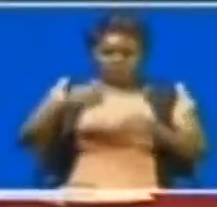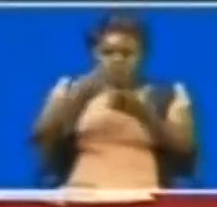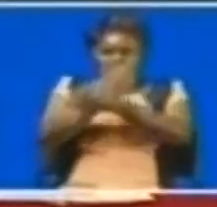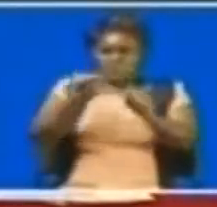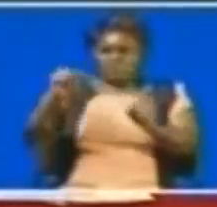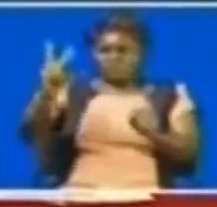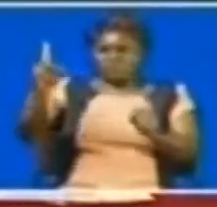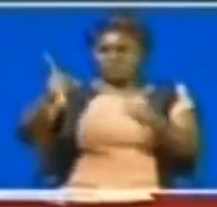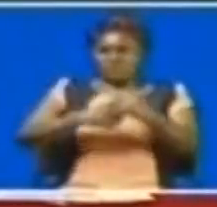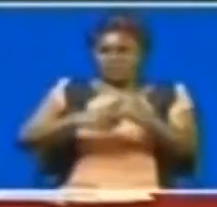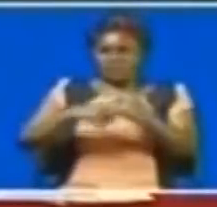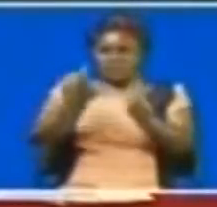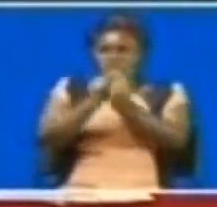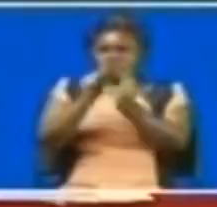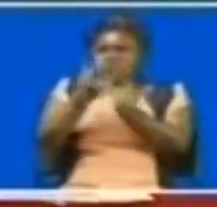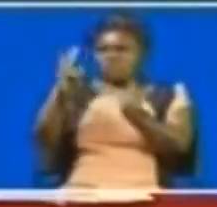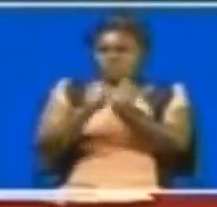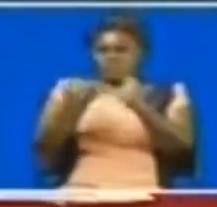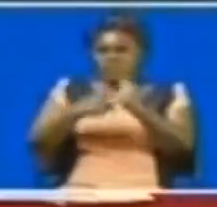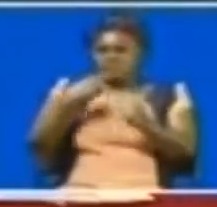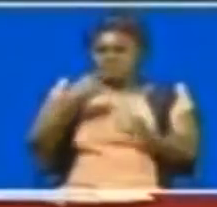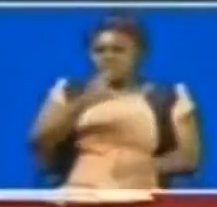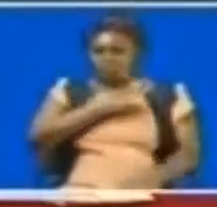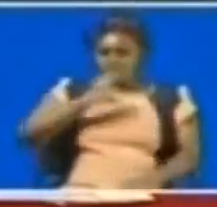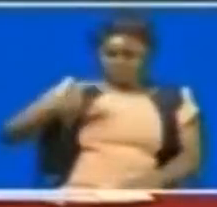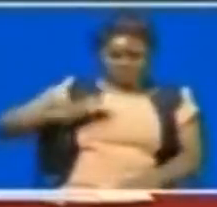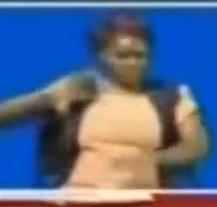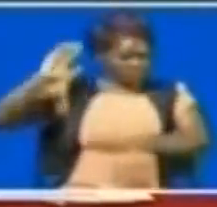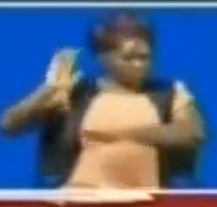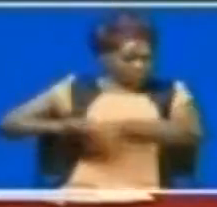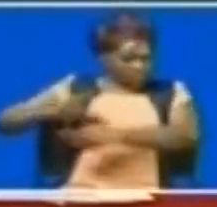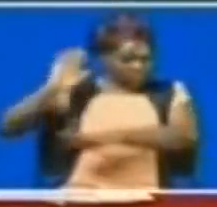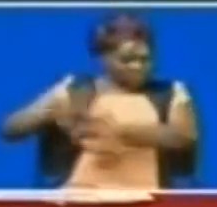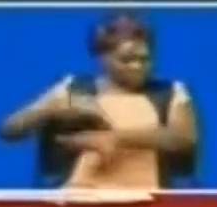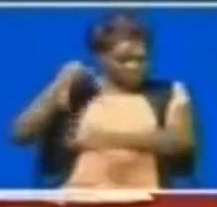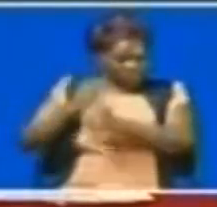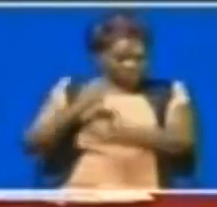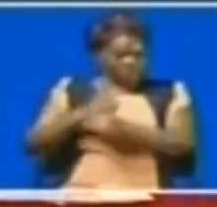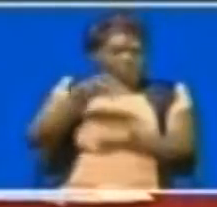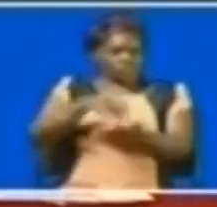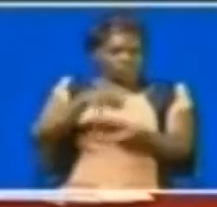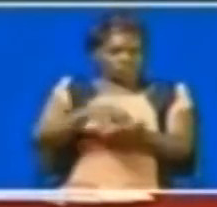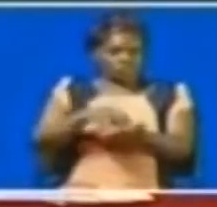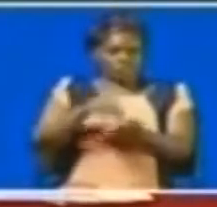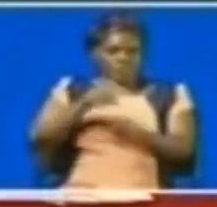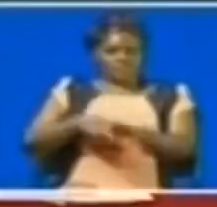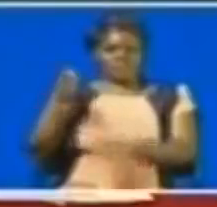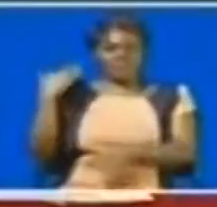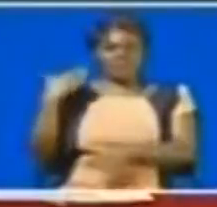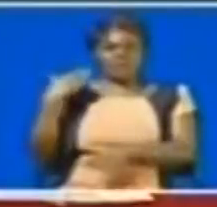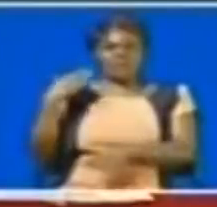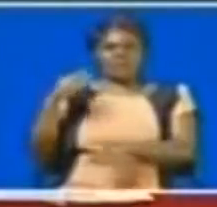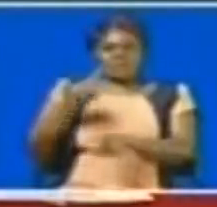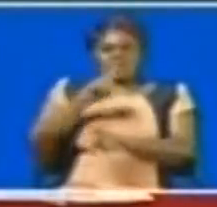26th of October 2017. Chiloba says the IEBC did a commendable job given the prevailing circumstances at the time. In